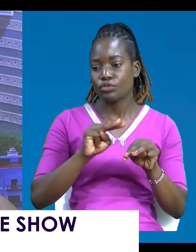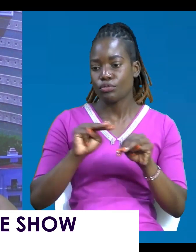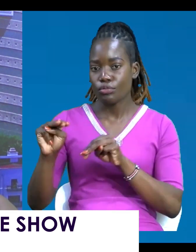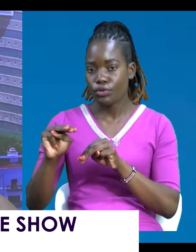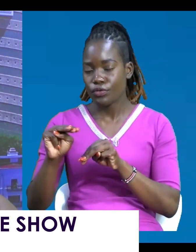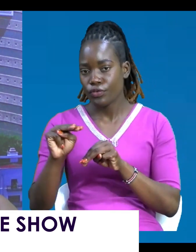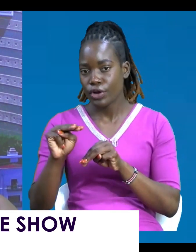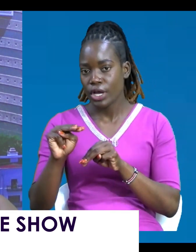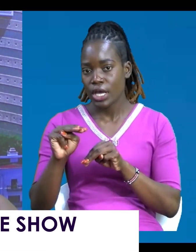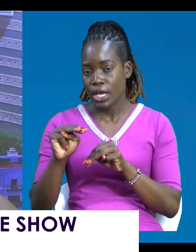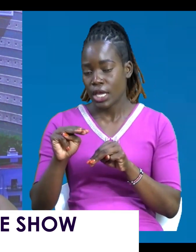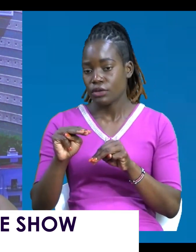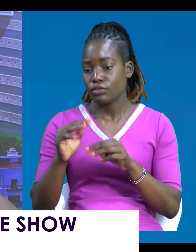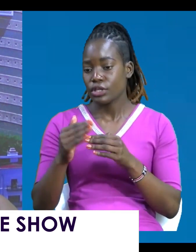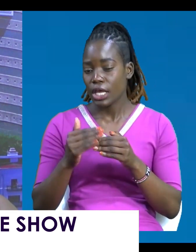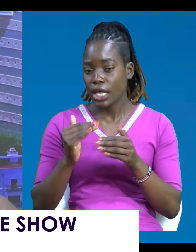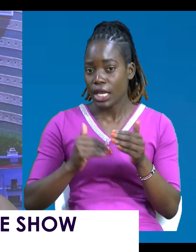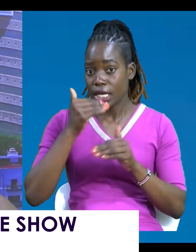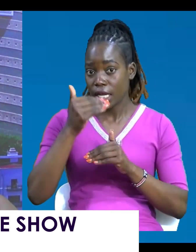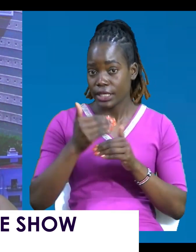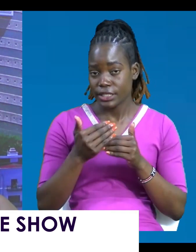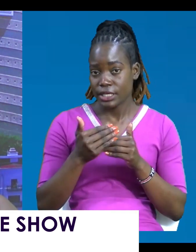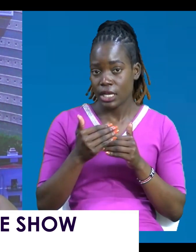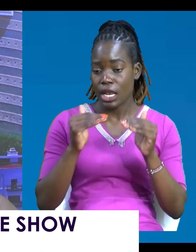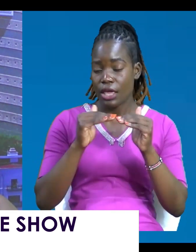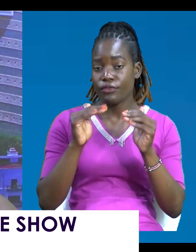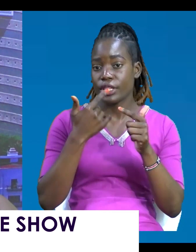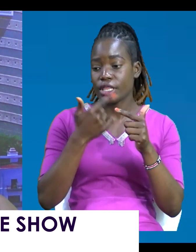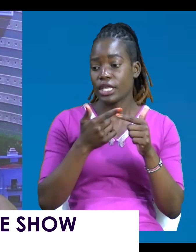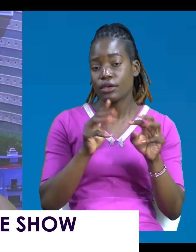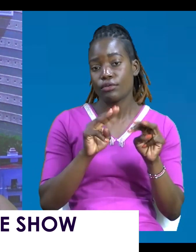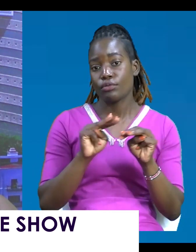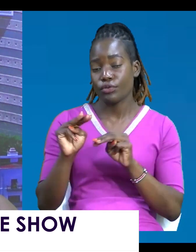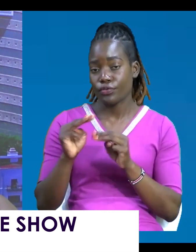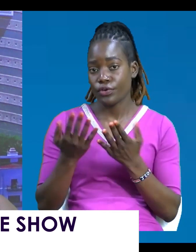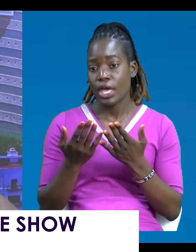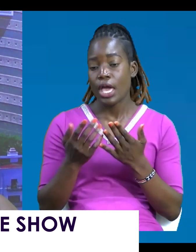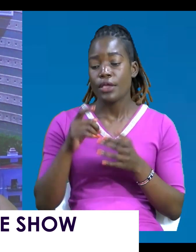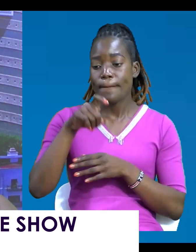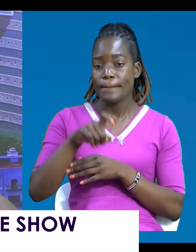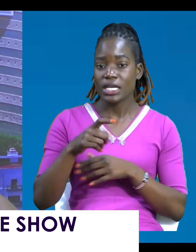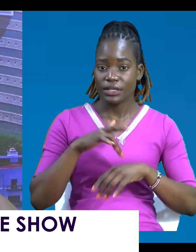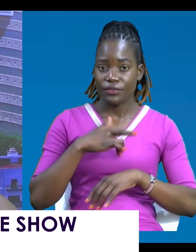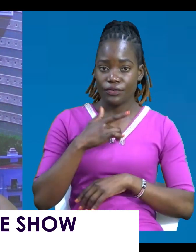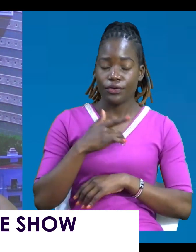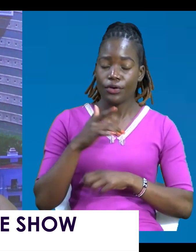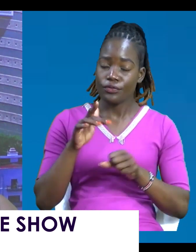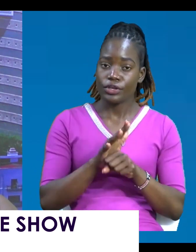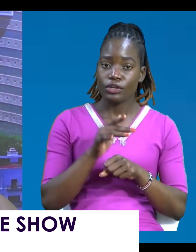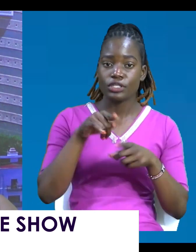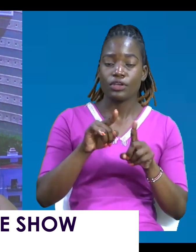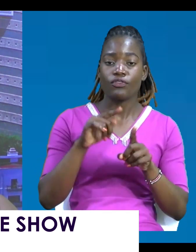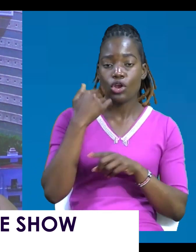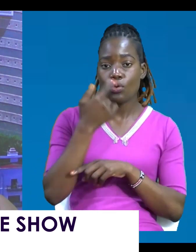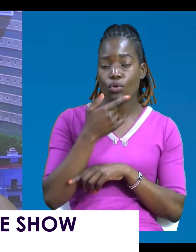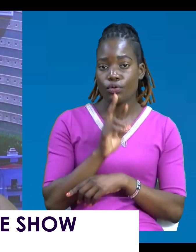away with you. That is how you need to start packaging yourself. Fill yourself with who you are.